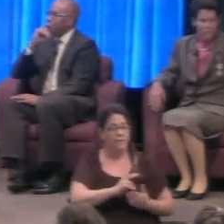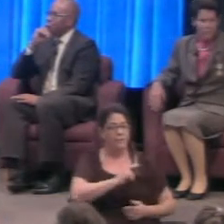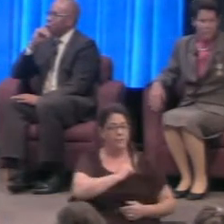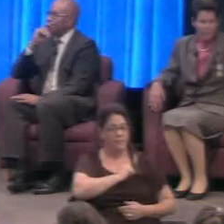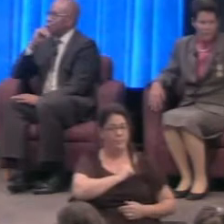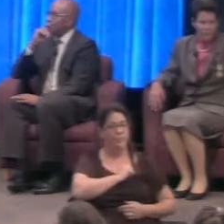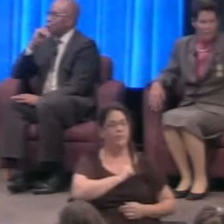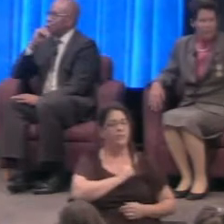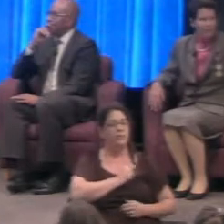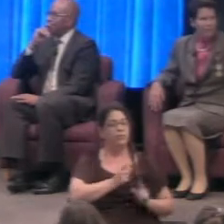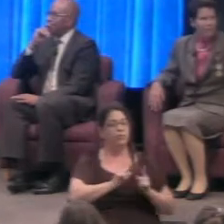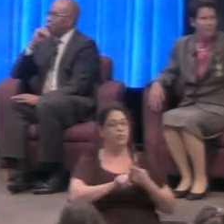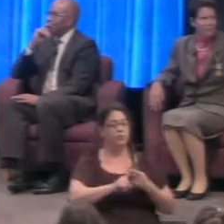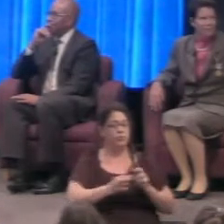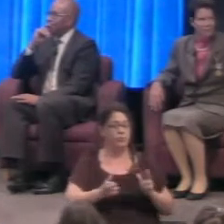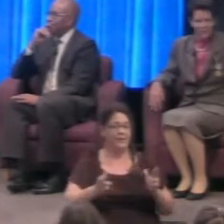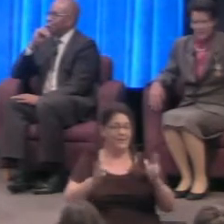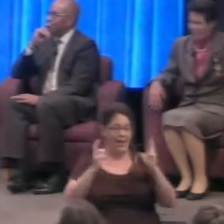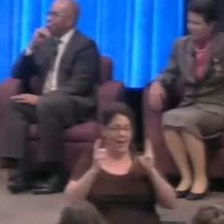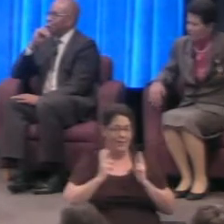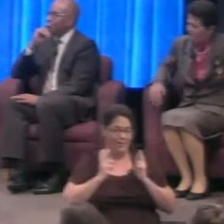transition to the retired status.